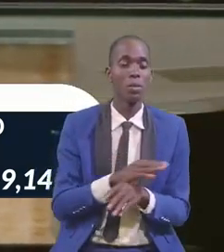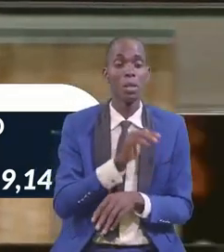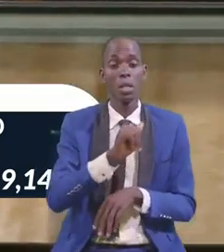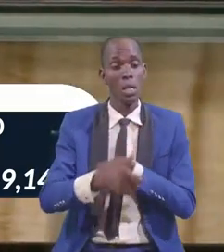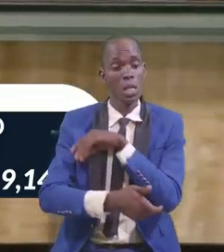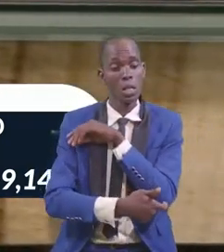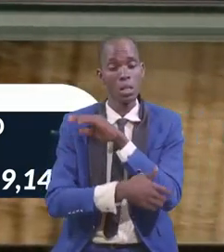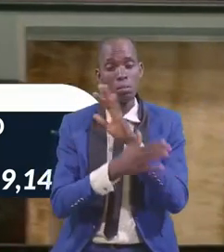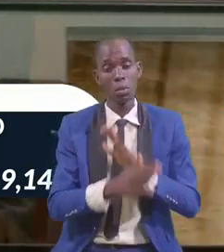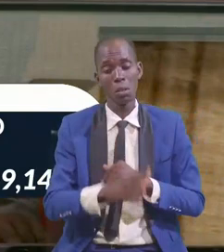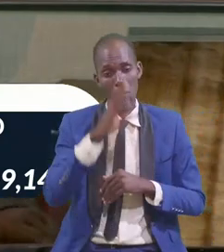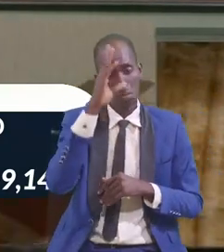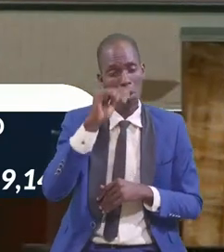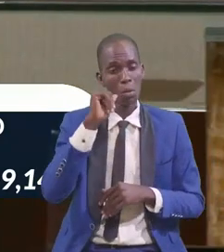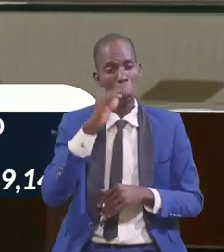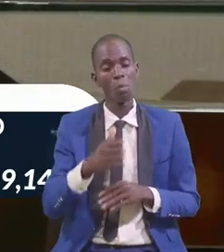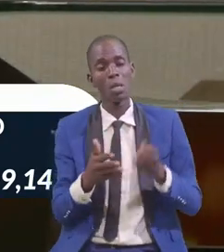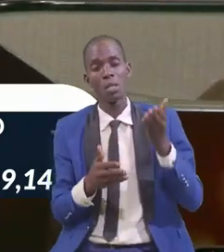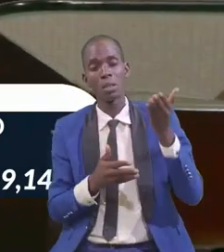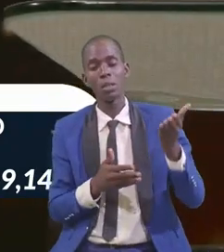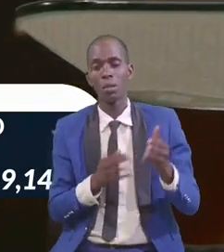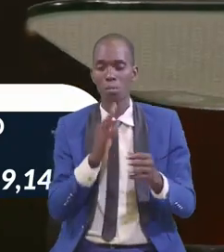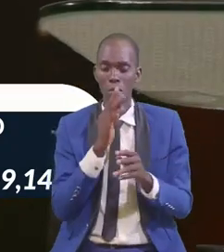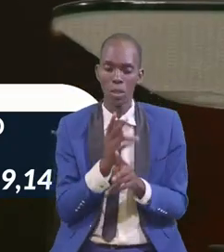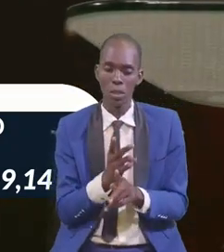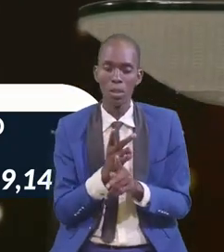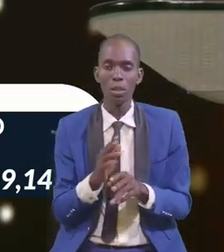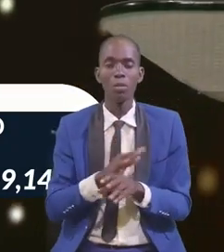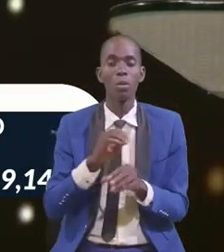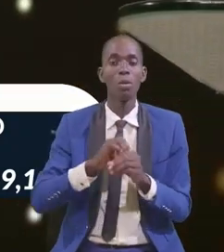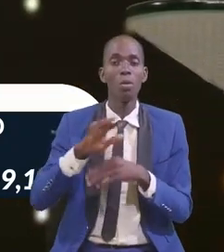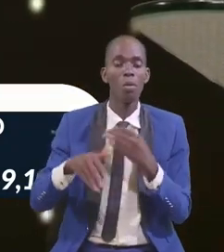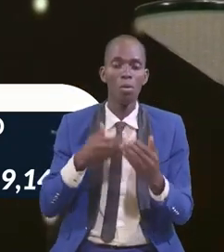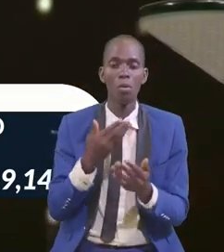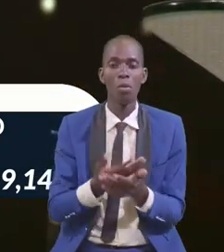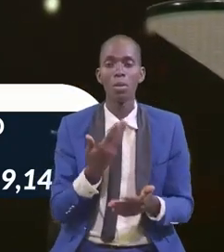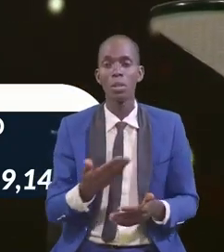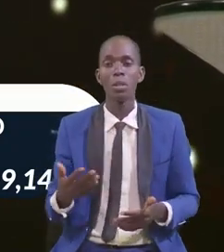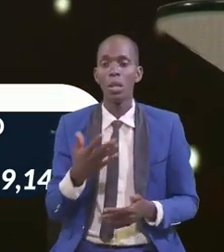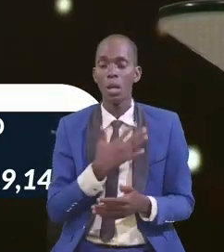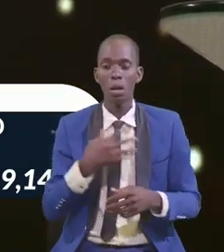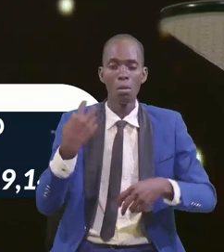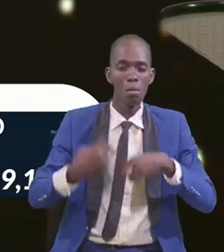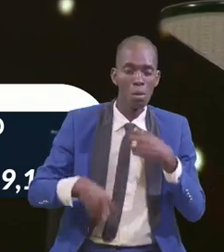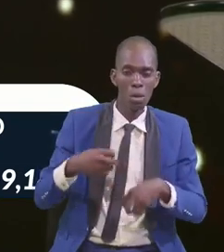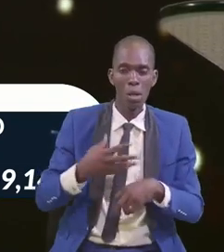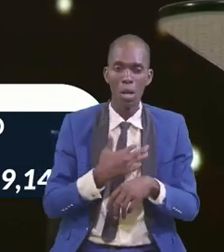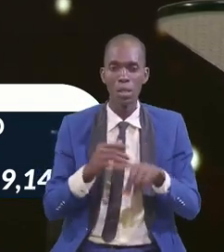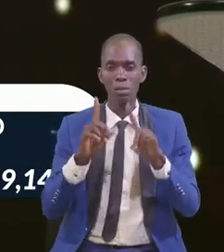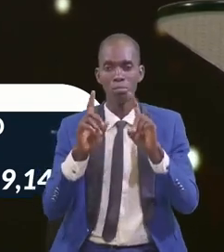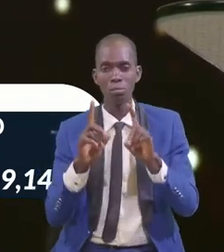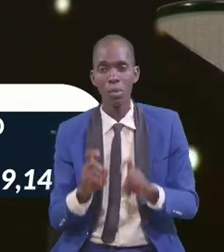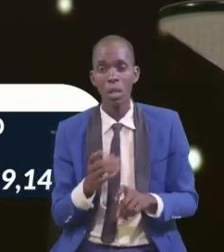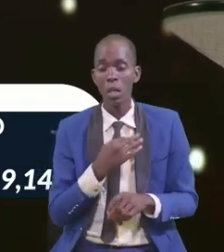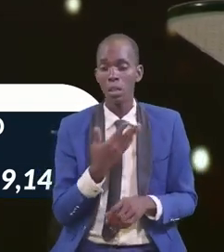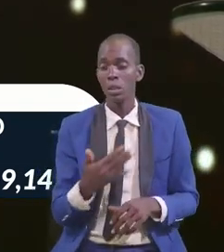a temptress over there, watch thou in all things. And difficulties and trials and